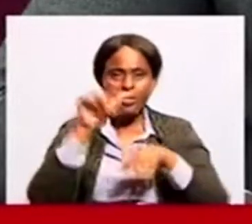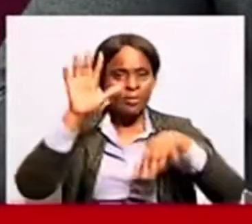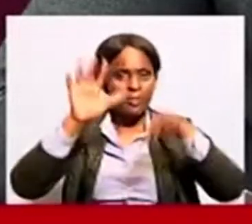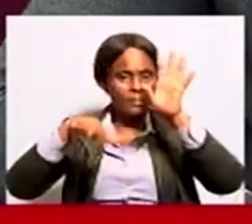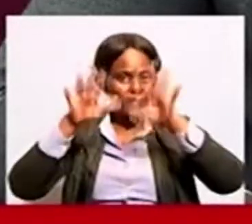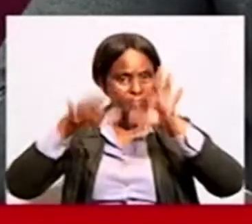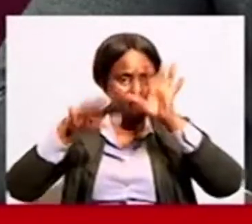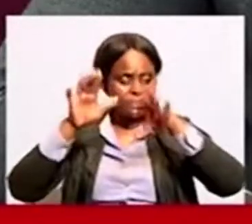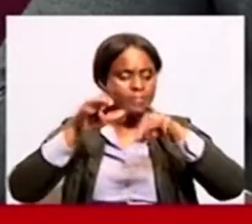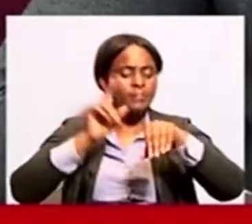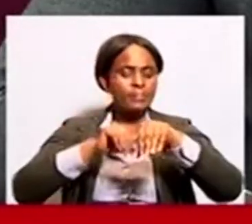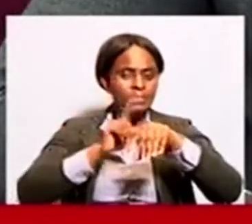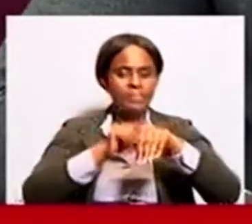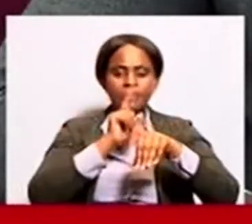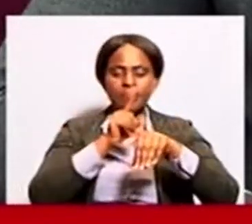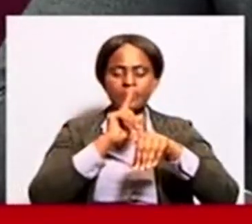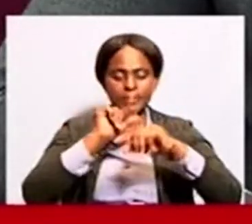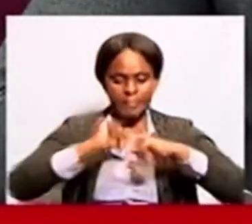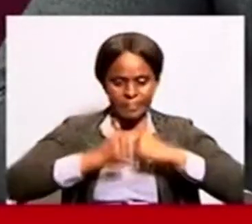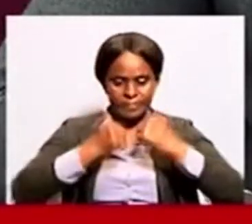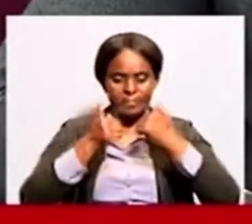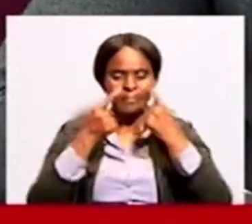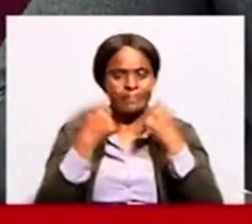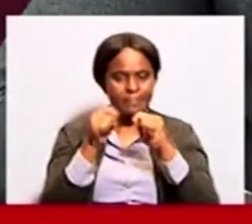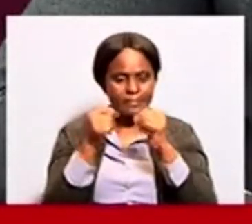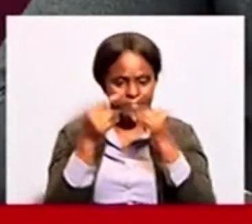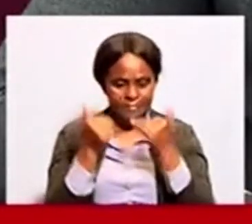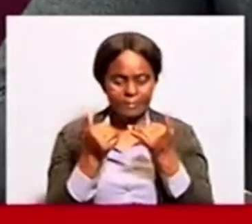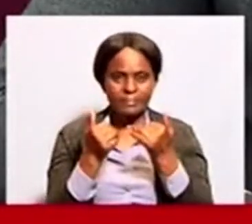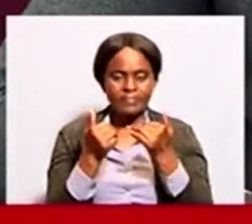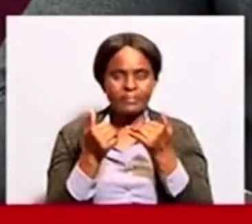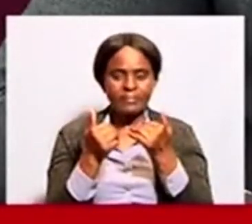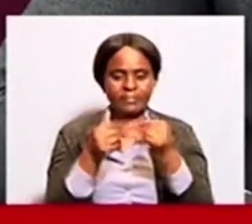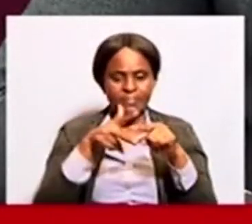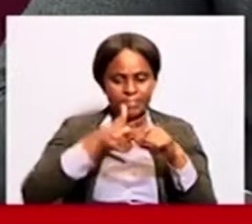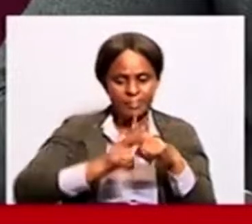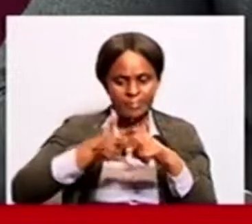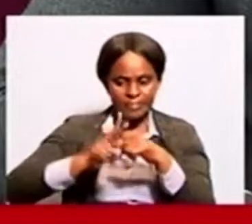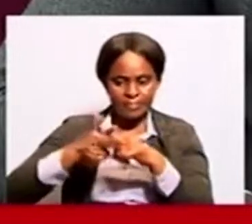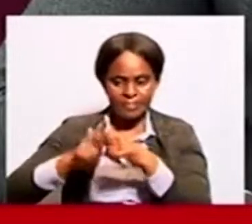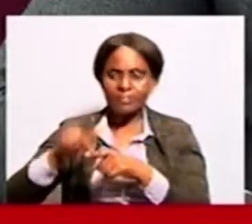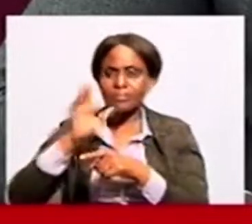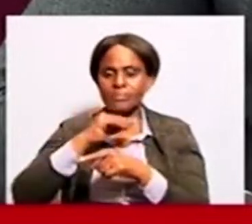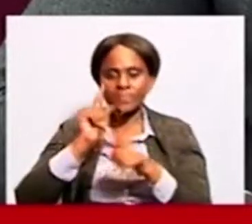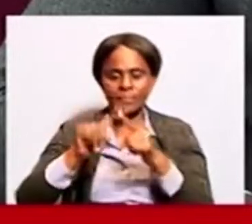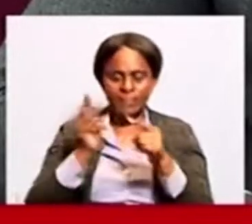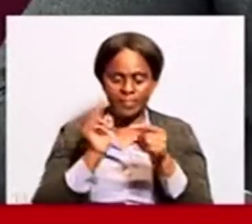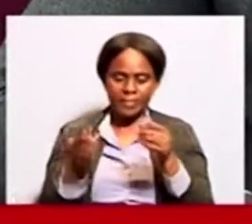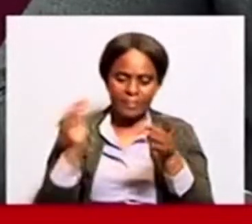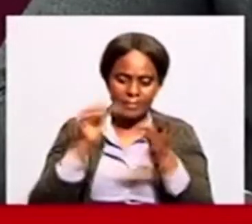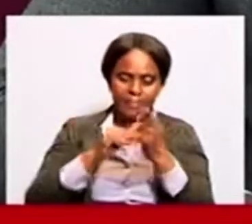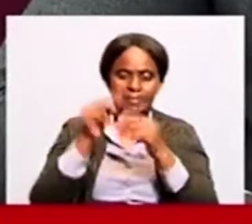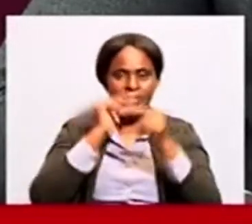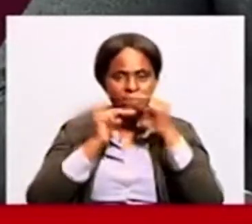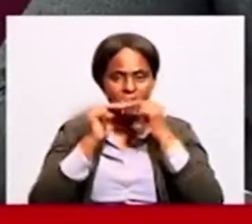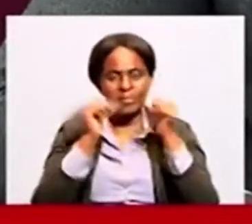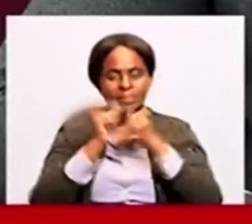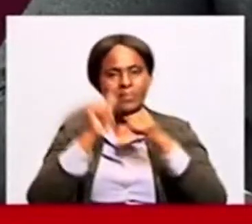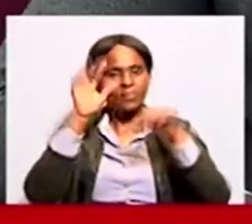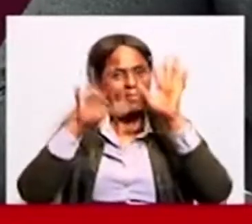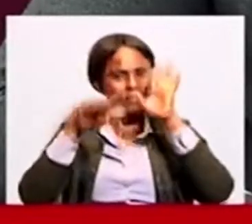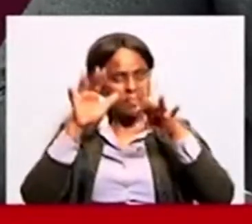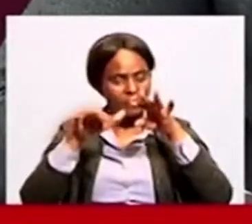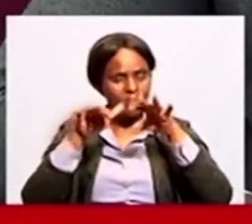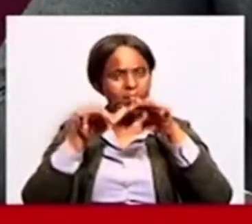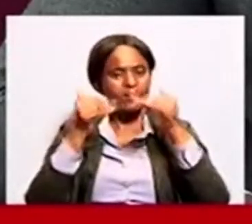actually. So we are trying we repaired, but again, you have to negotiate with the rains.